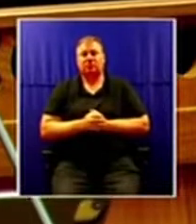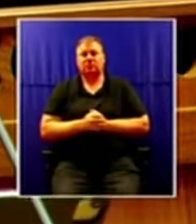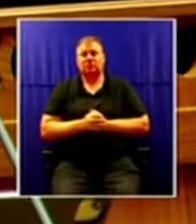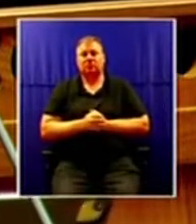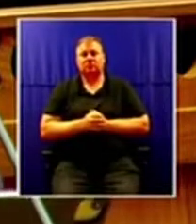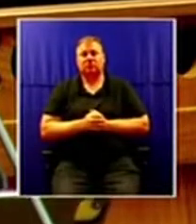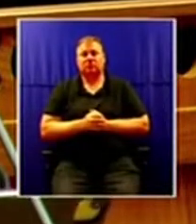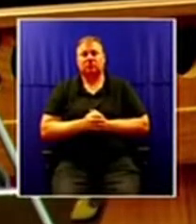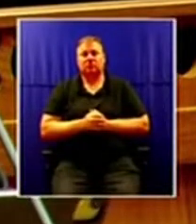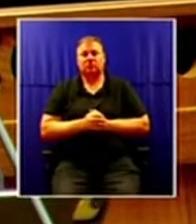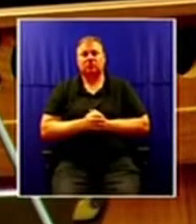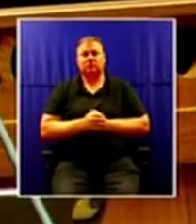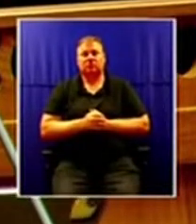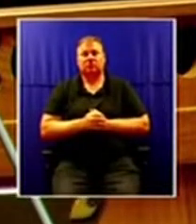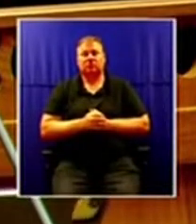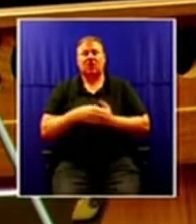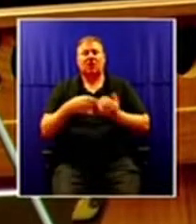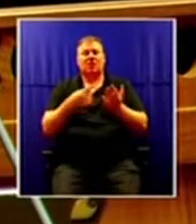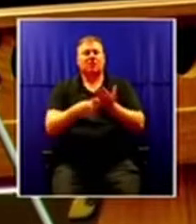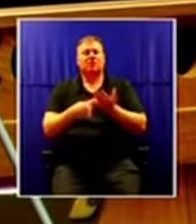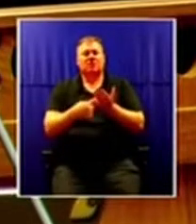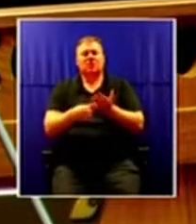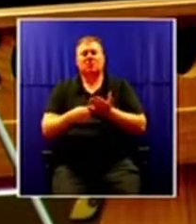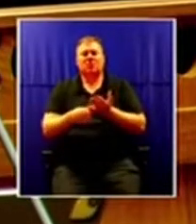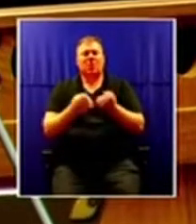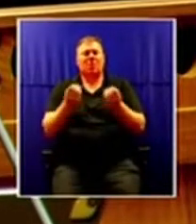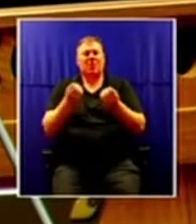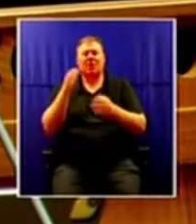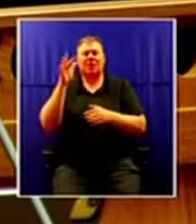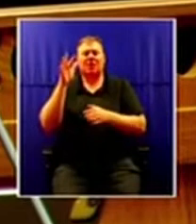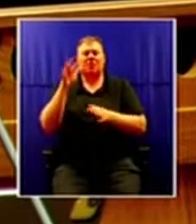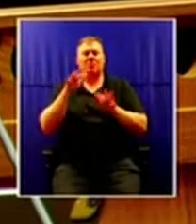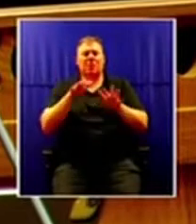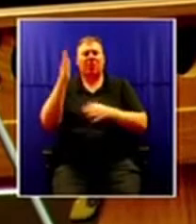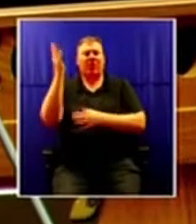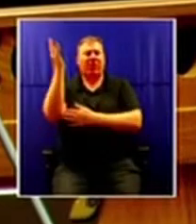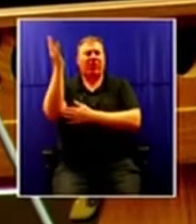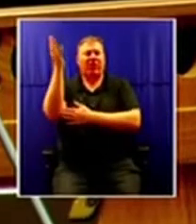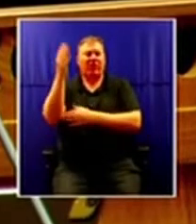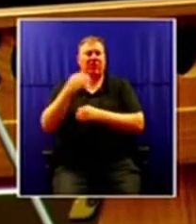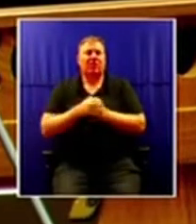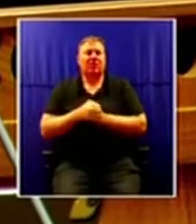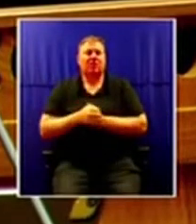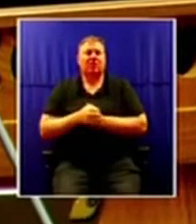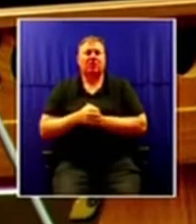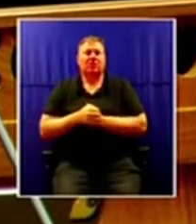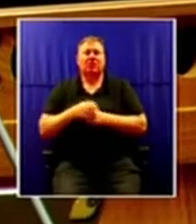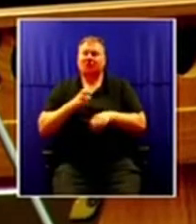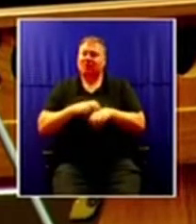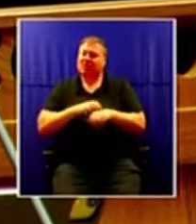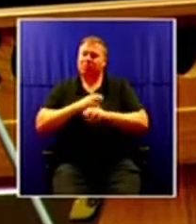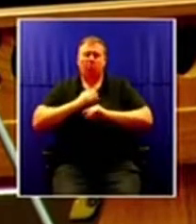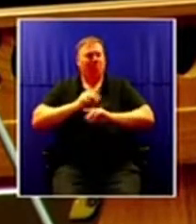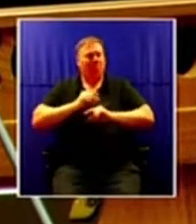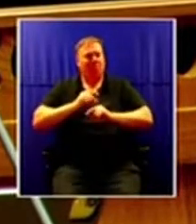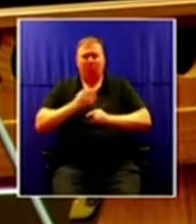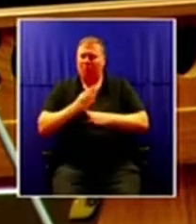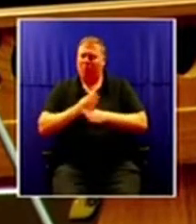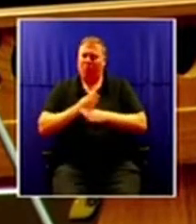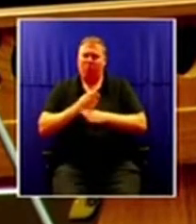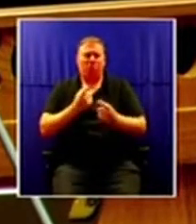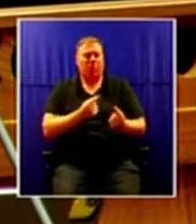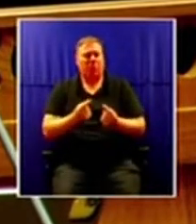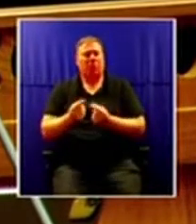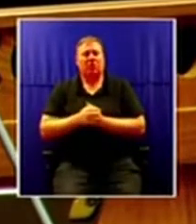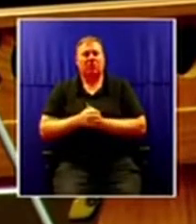several speakers in the debate noted, we do need to work with greater urgency and at